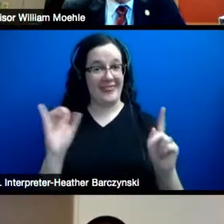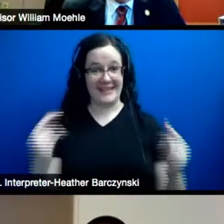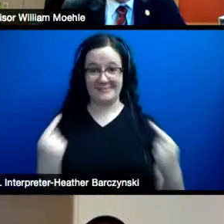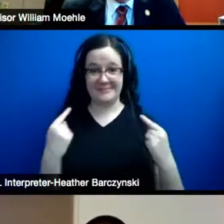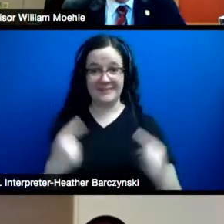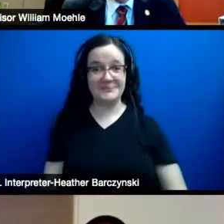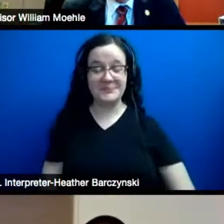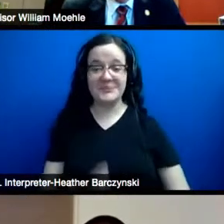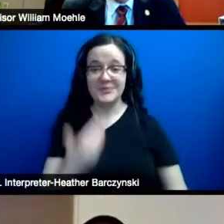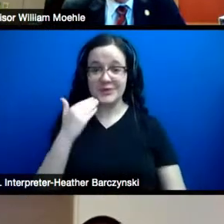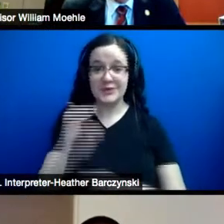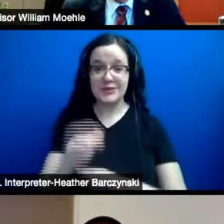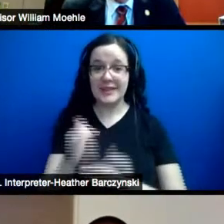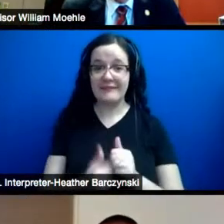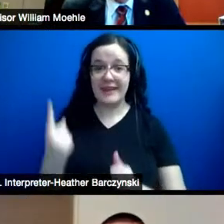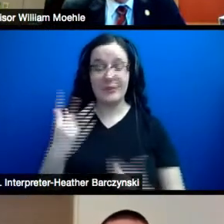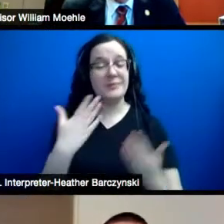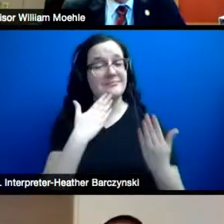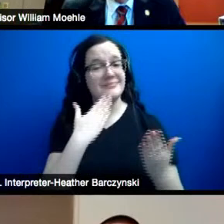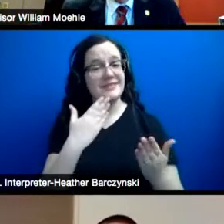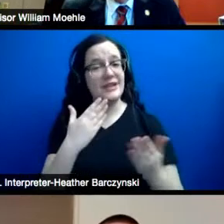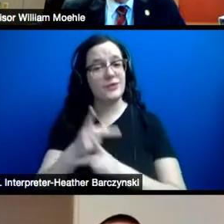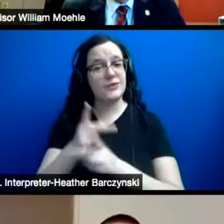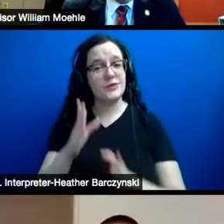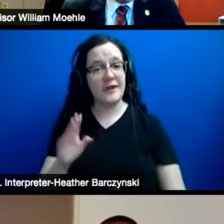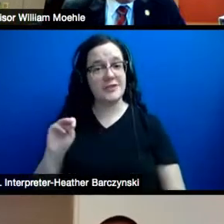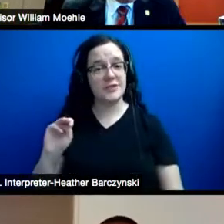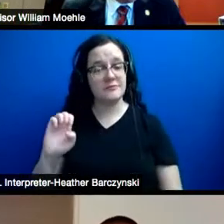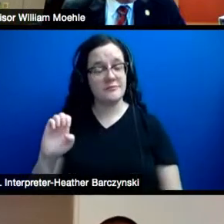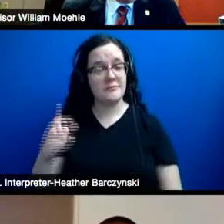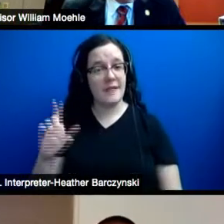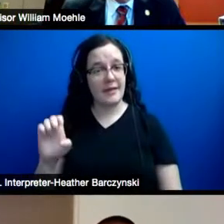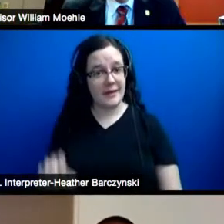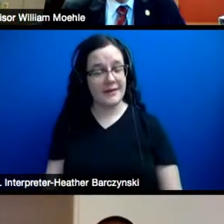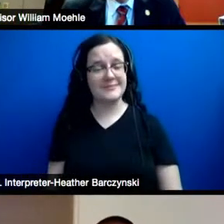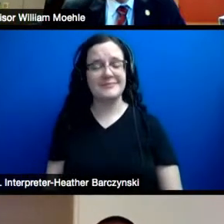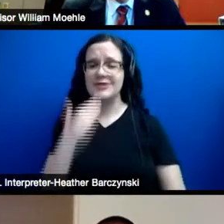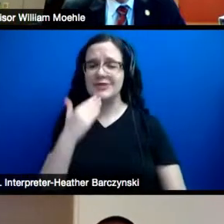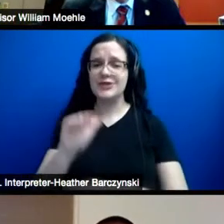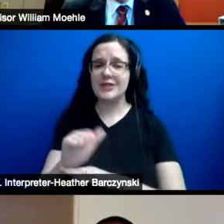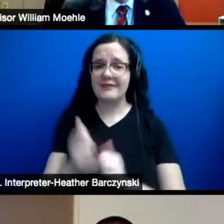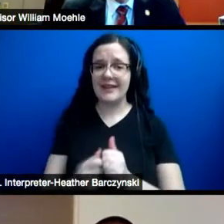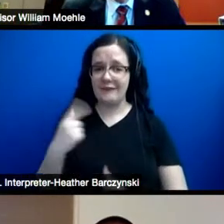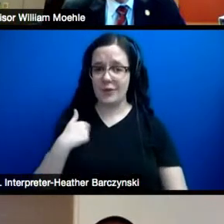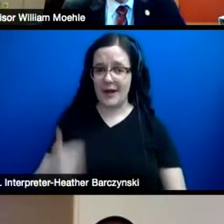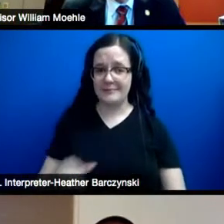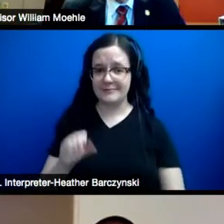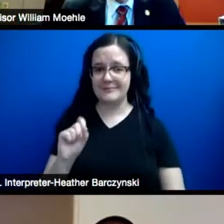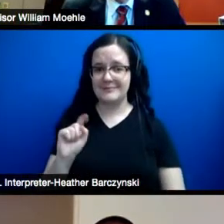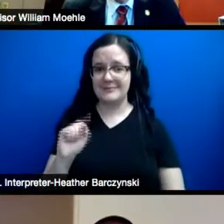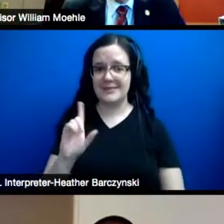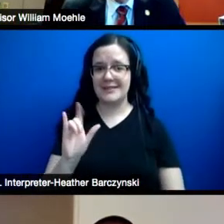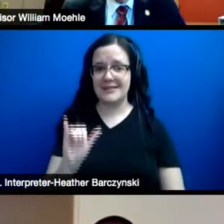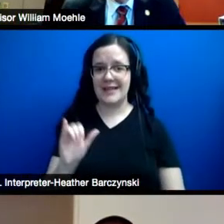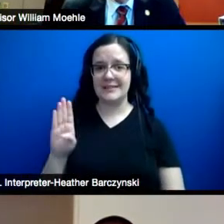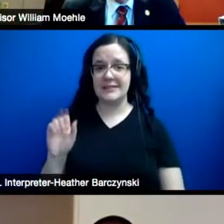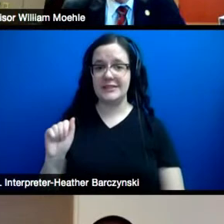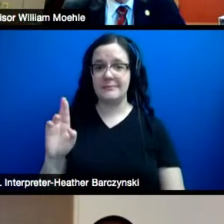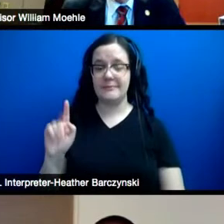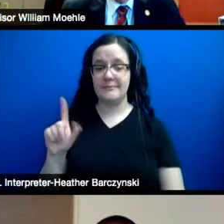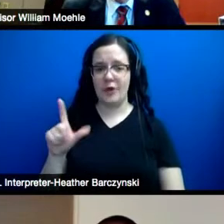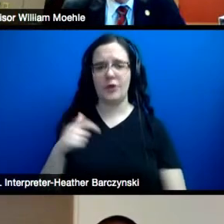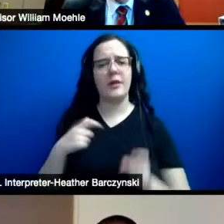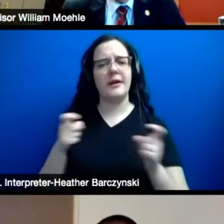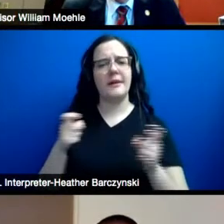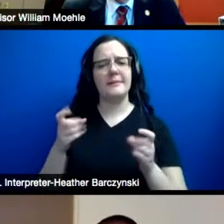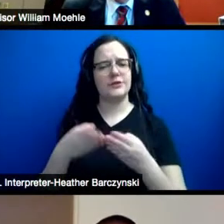evening, everyone. Thank you, Supervisor Maley. Good evening, everyone. I'm Stacy Bartle. I manage the public outreach